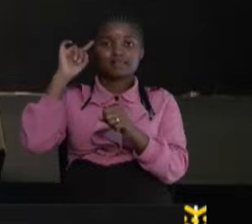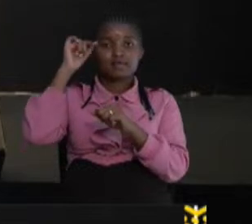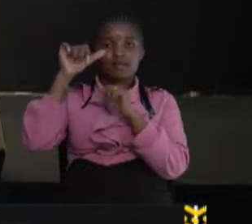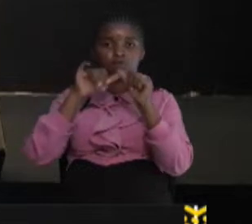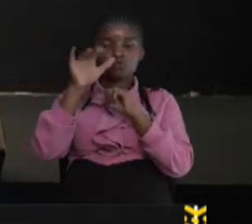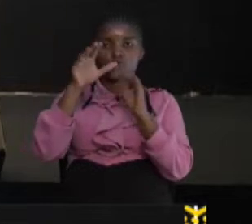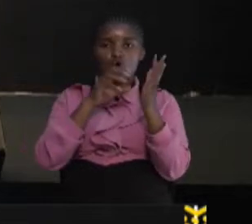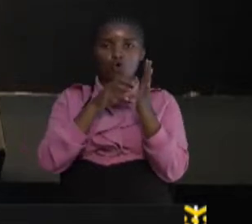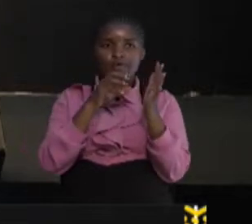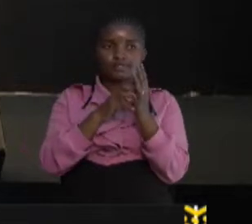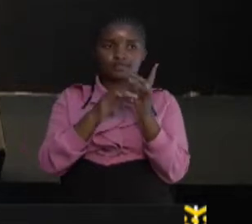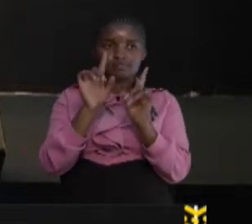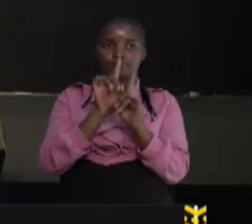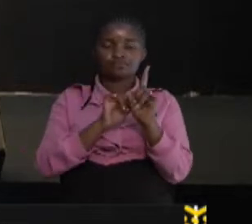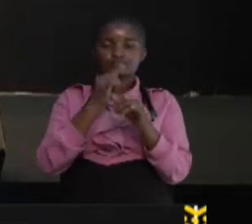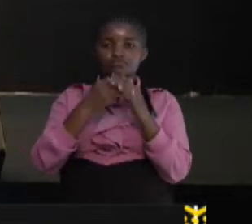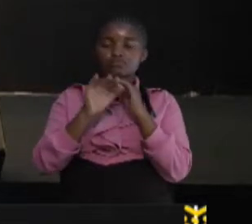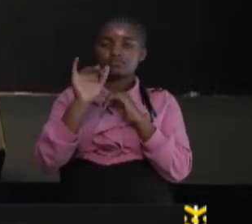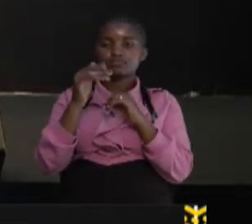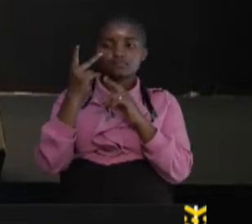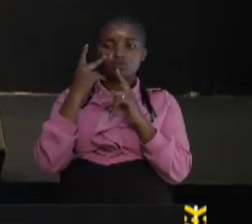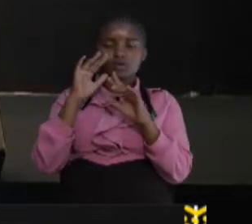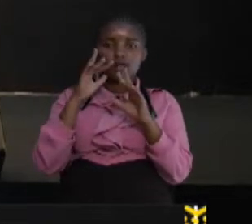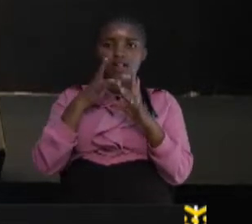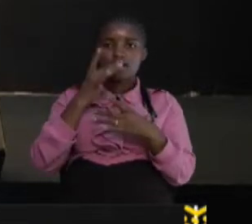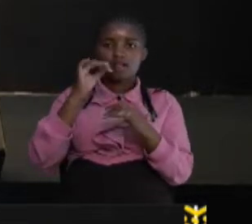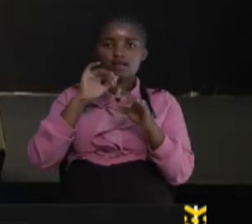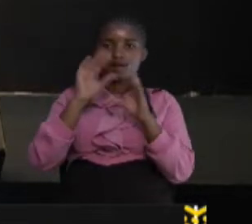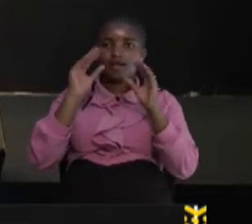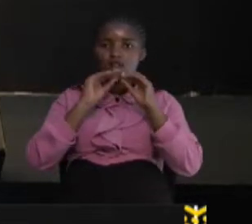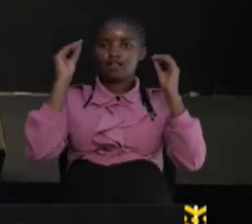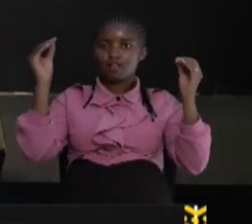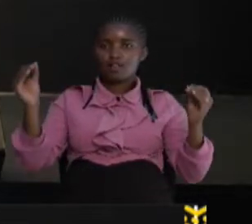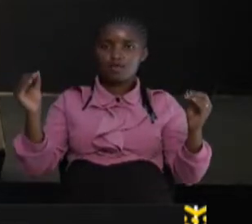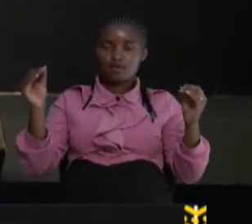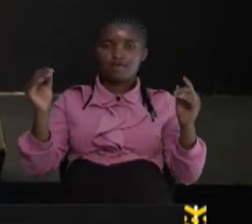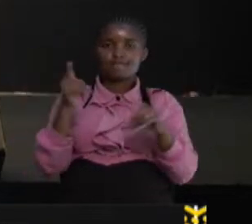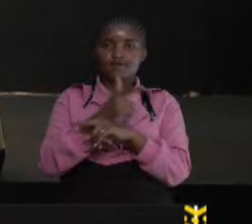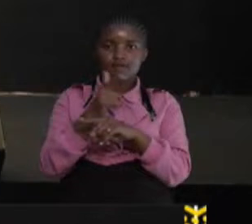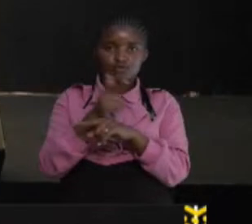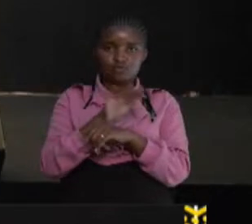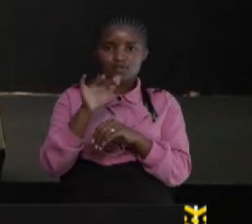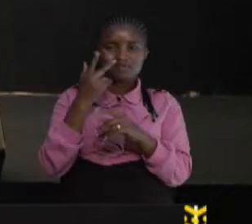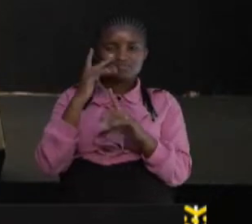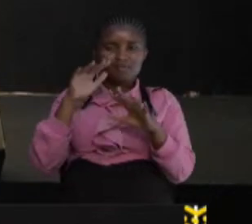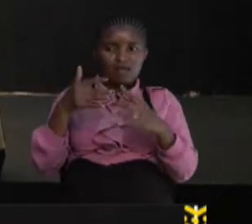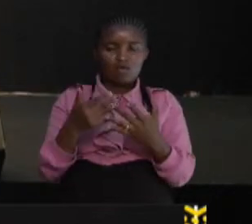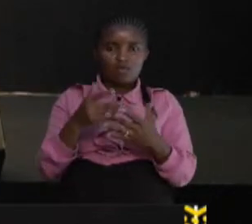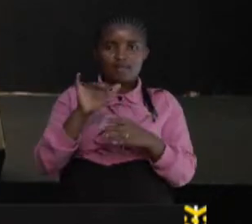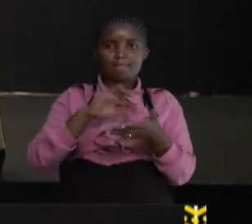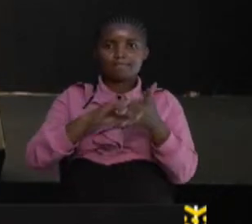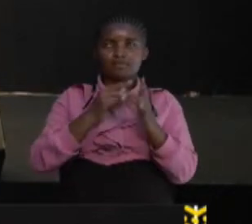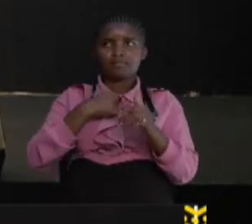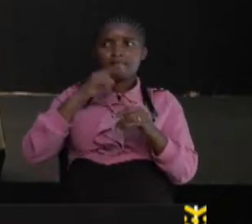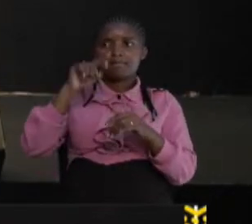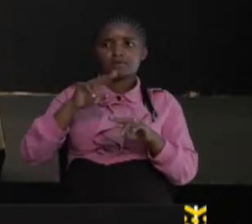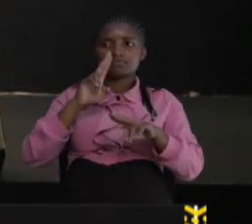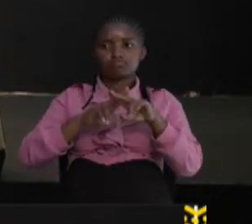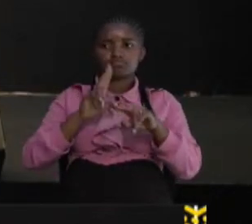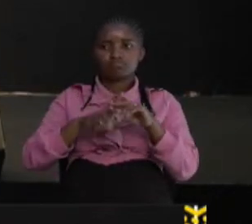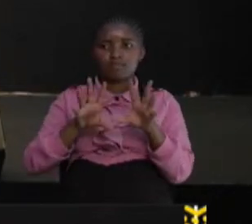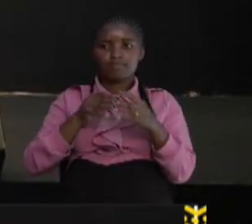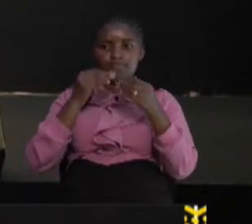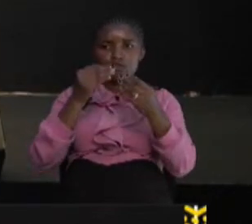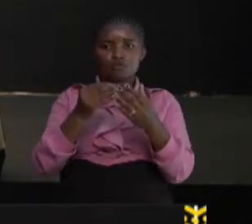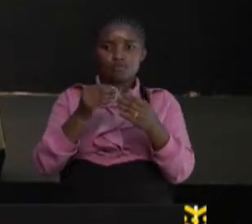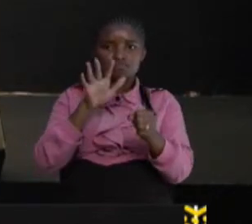content and what that looks like in a long form video. What does that look like? Does that mean I have to sit down and give you